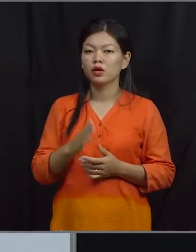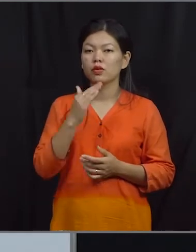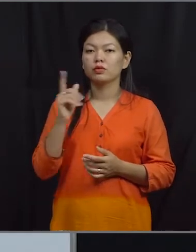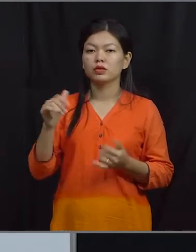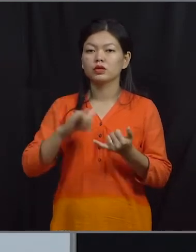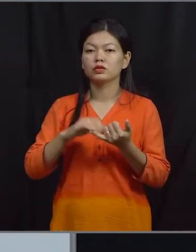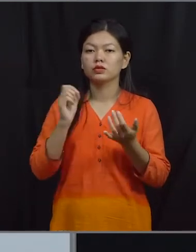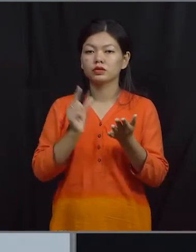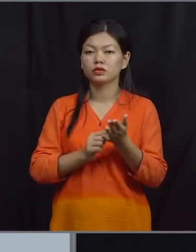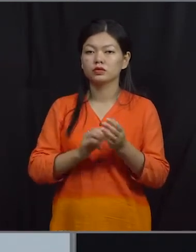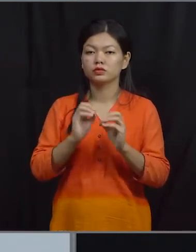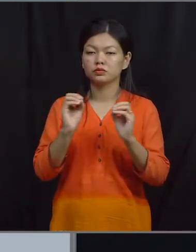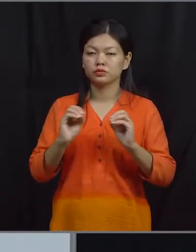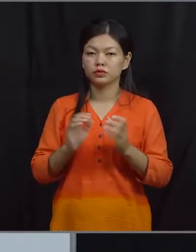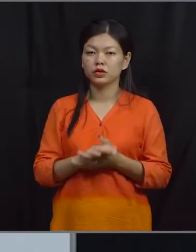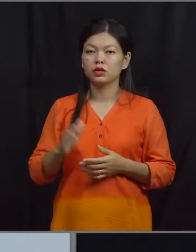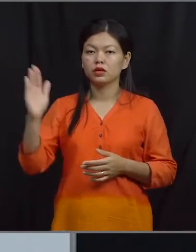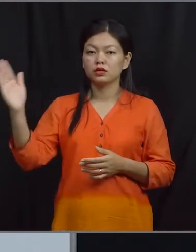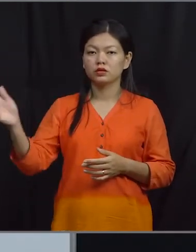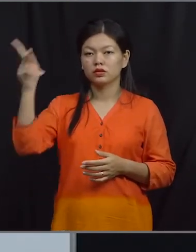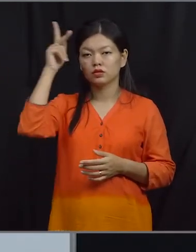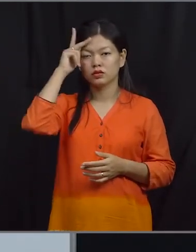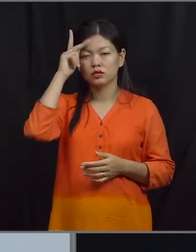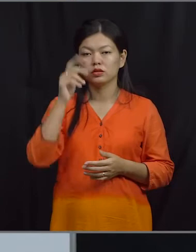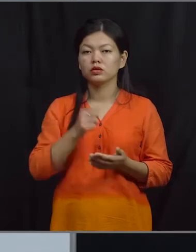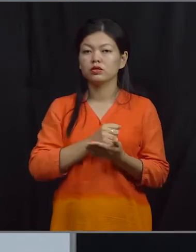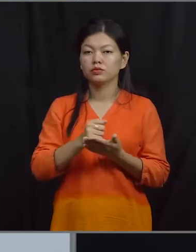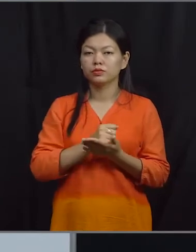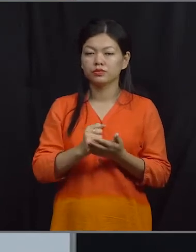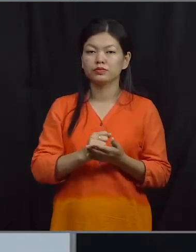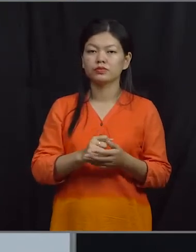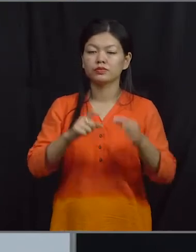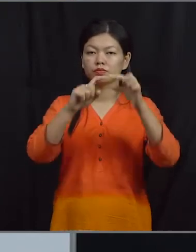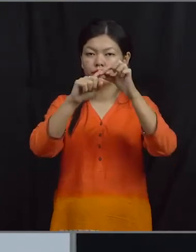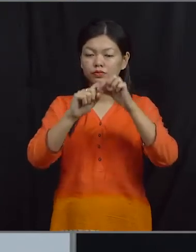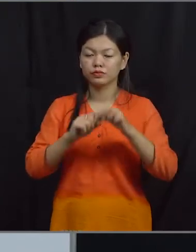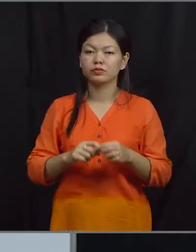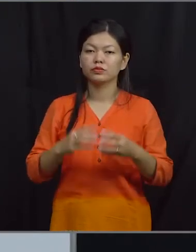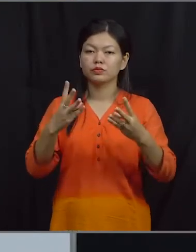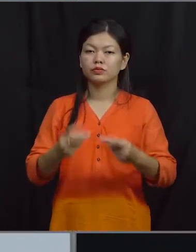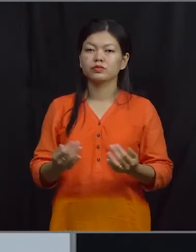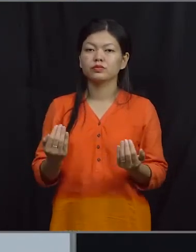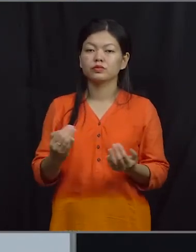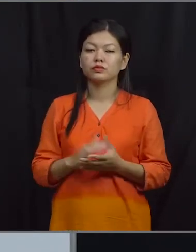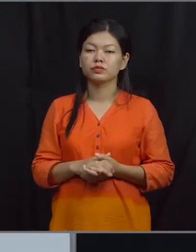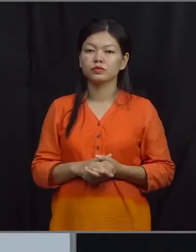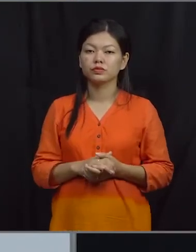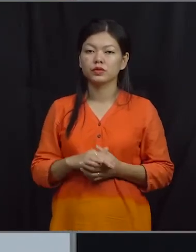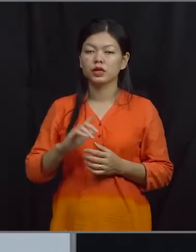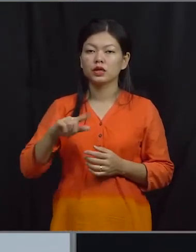With this knowledge, you will be able to solve the remaining problems in your exercise. Okay, next we will see one